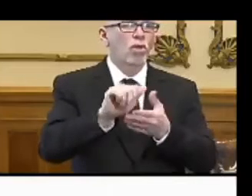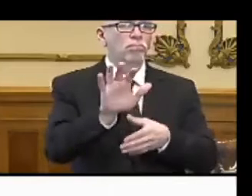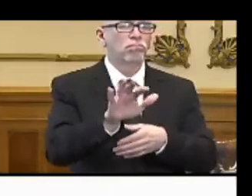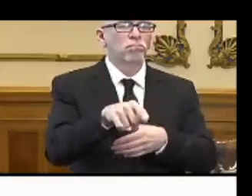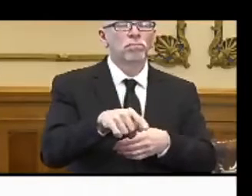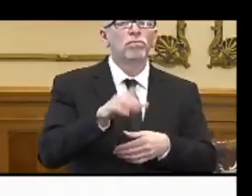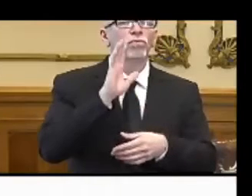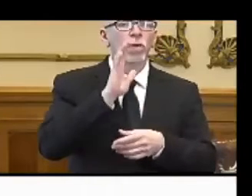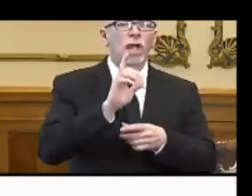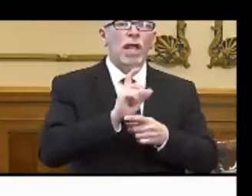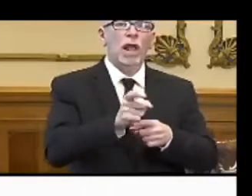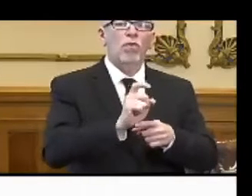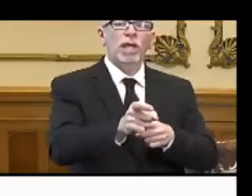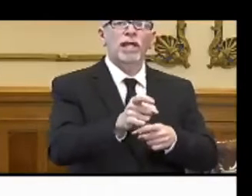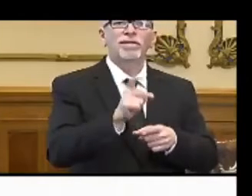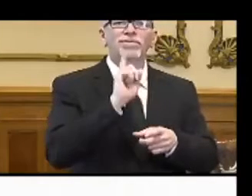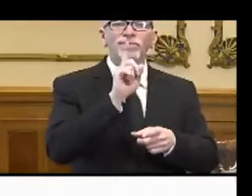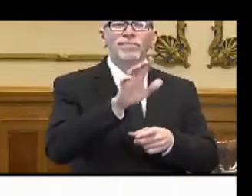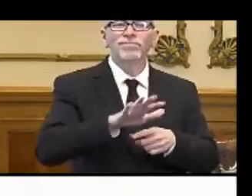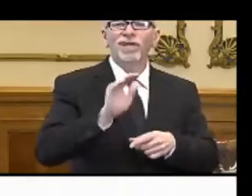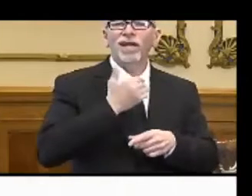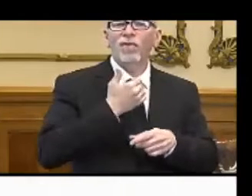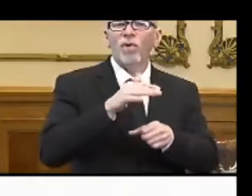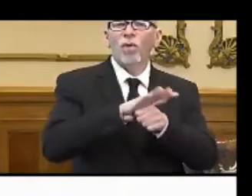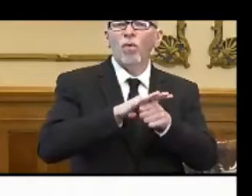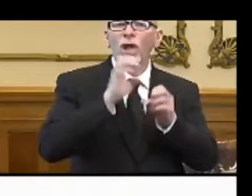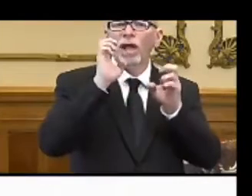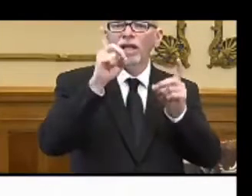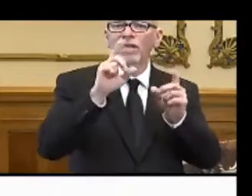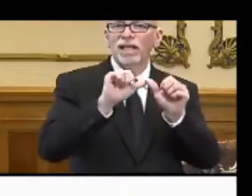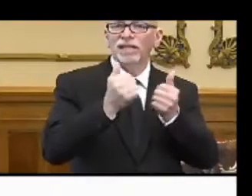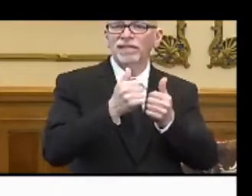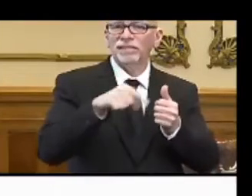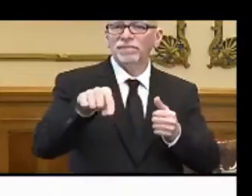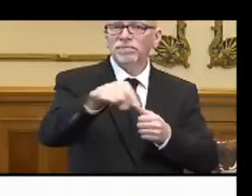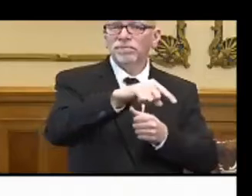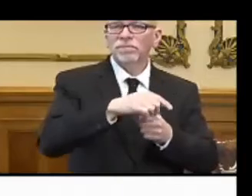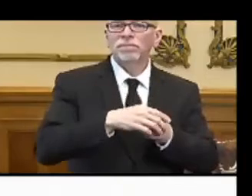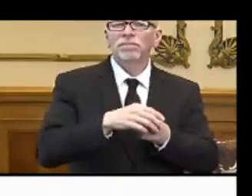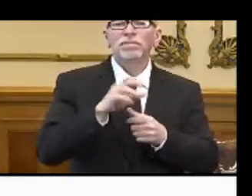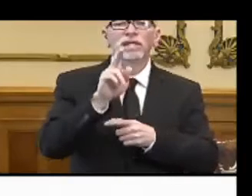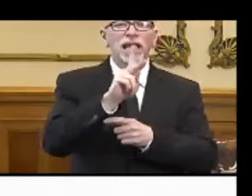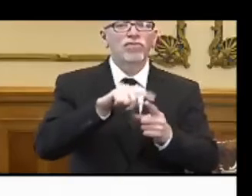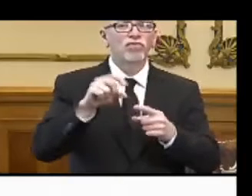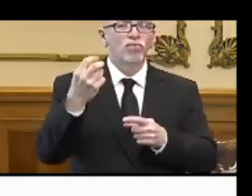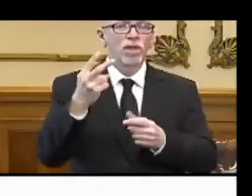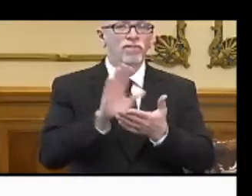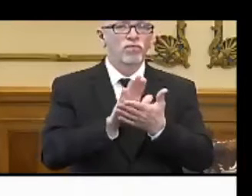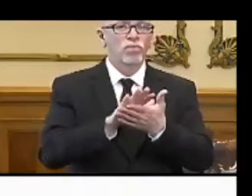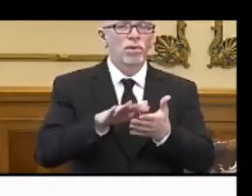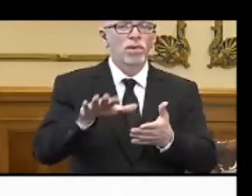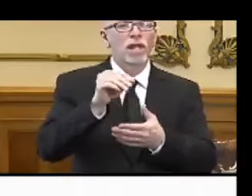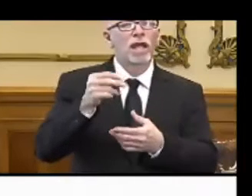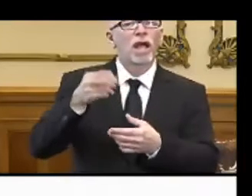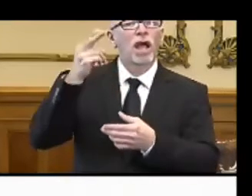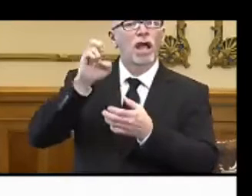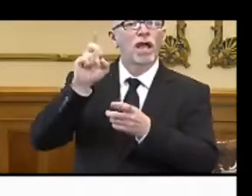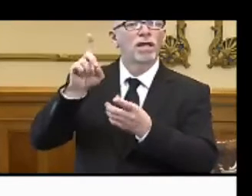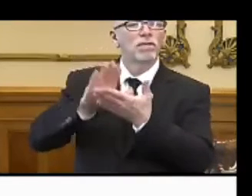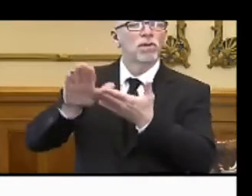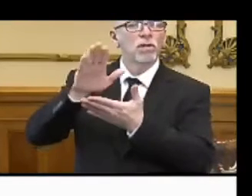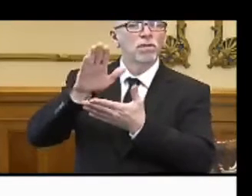be allocated among our local education agencies, or K through 12, and our higher